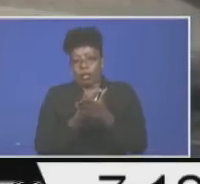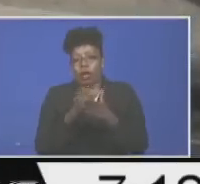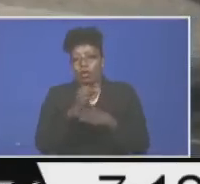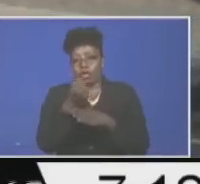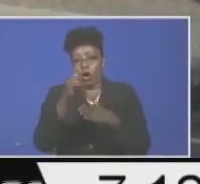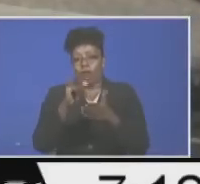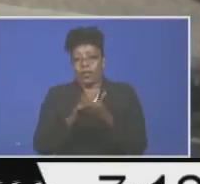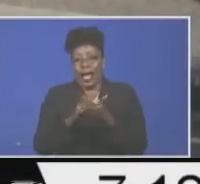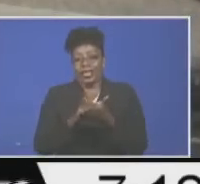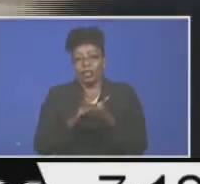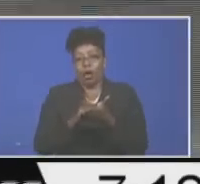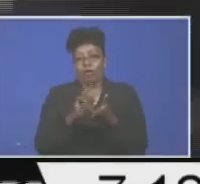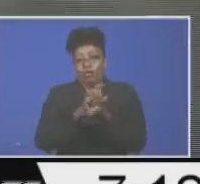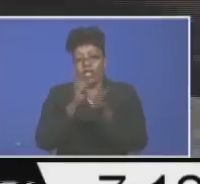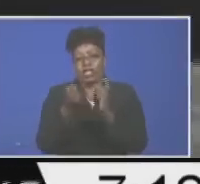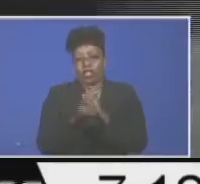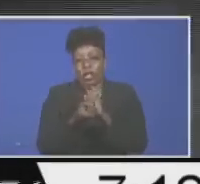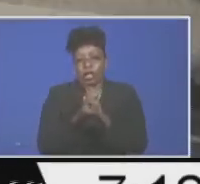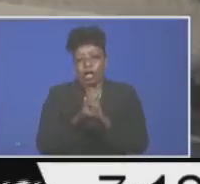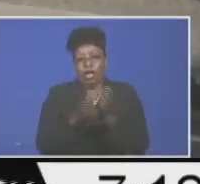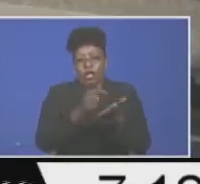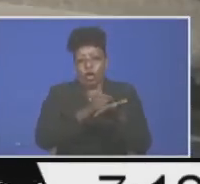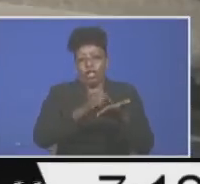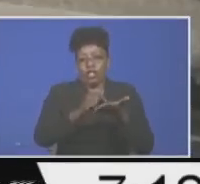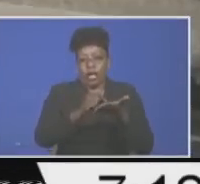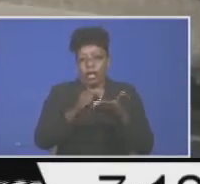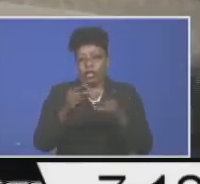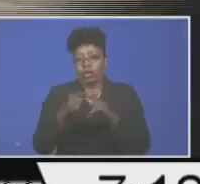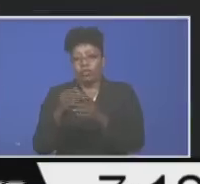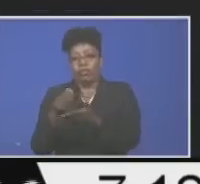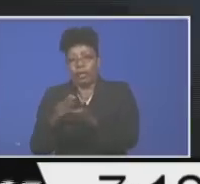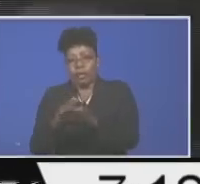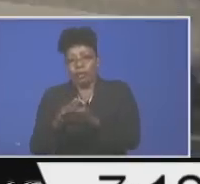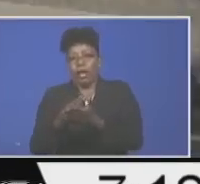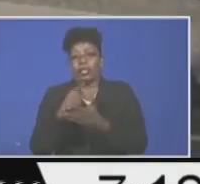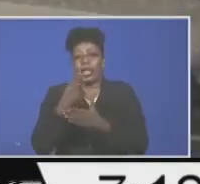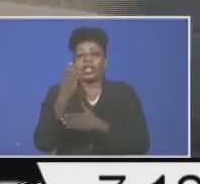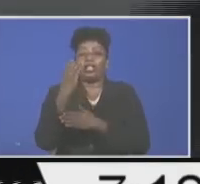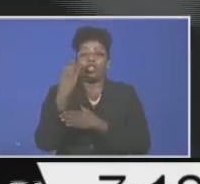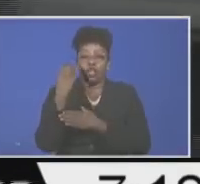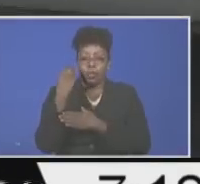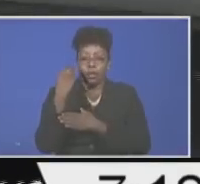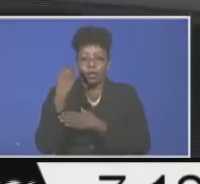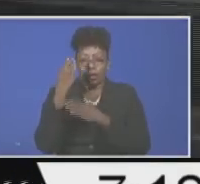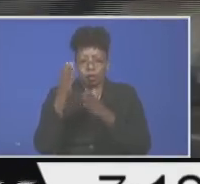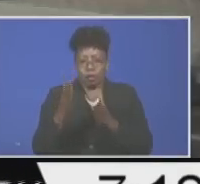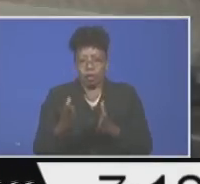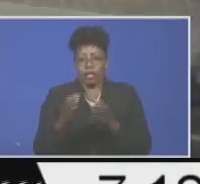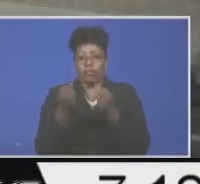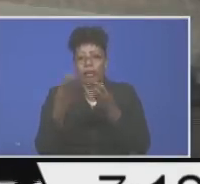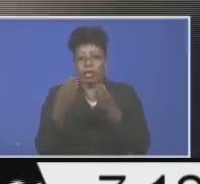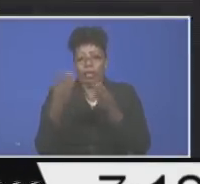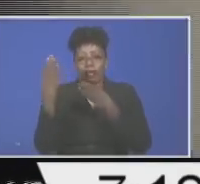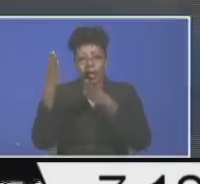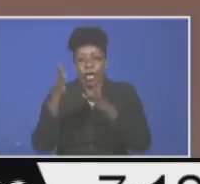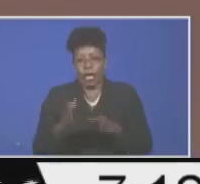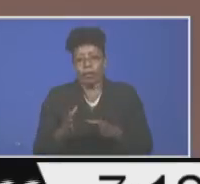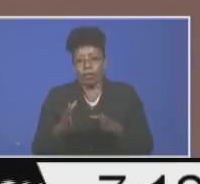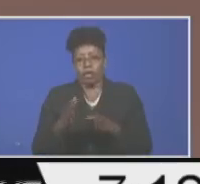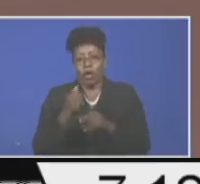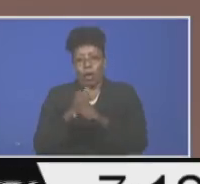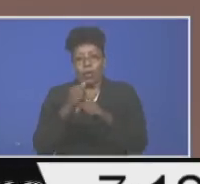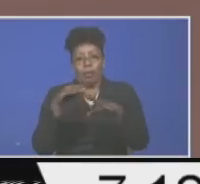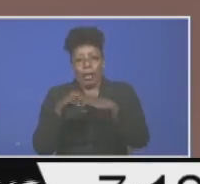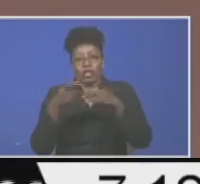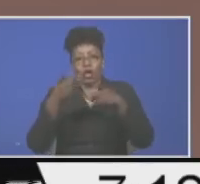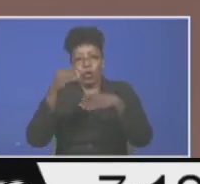the cashing of checks. I would encourage consumers, and that's practically most Bahamians who deal with commercial banks,